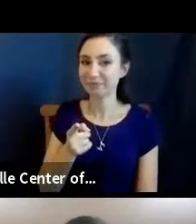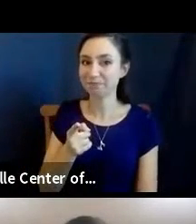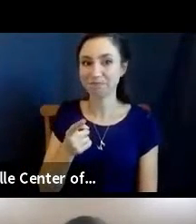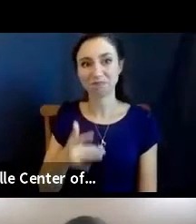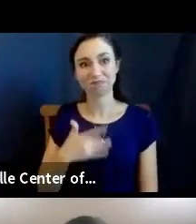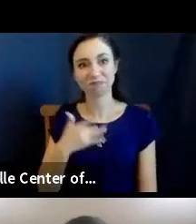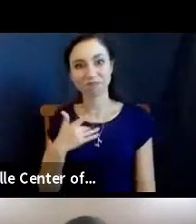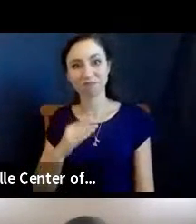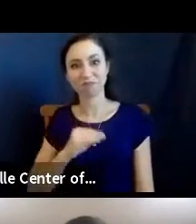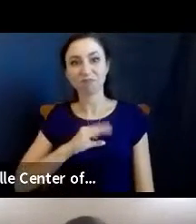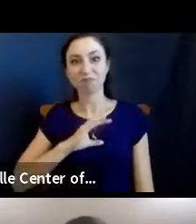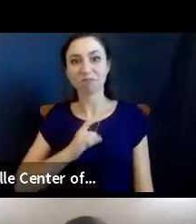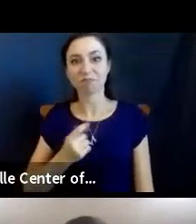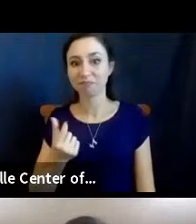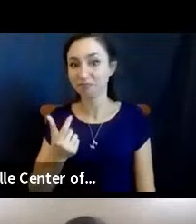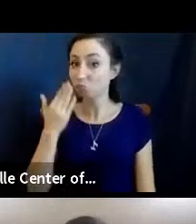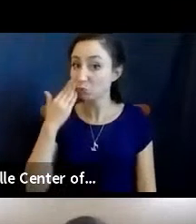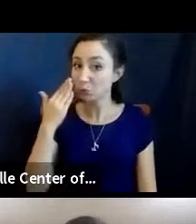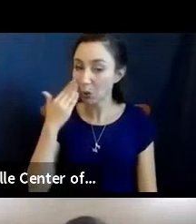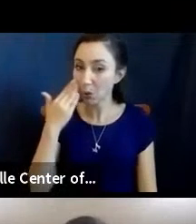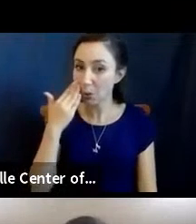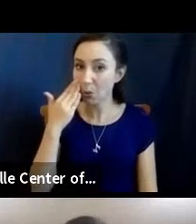encouraging to know that